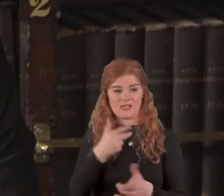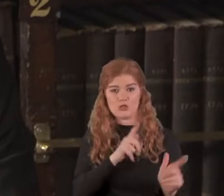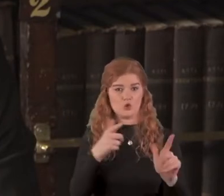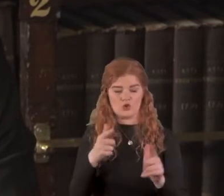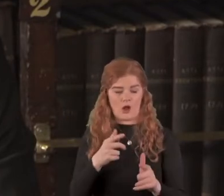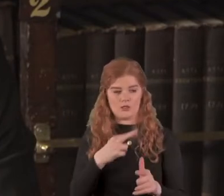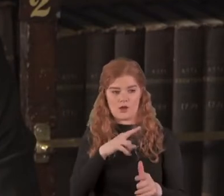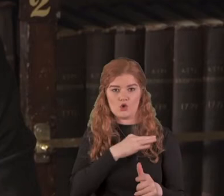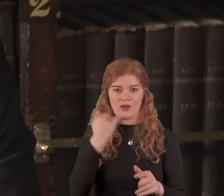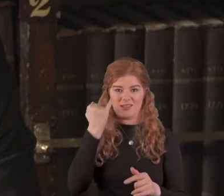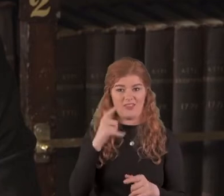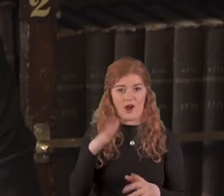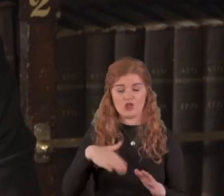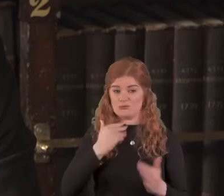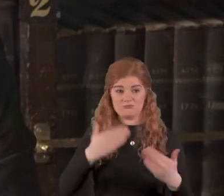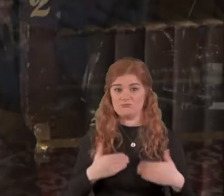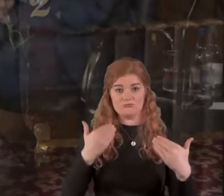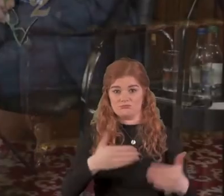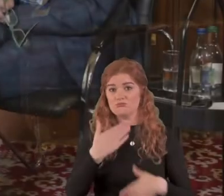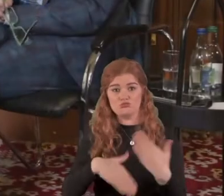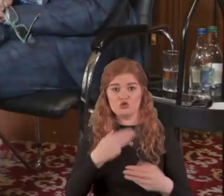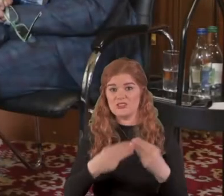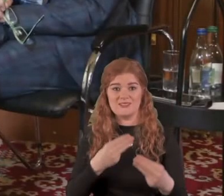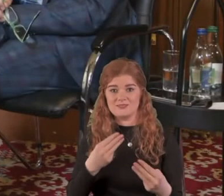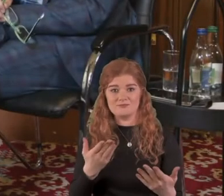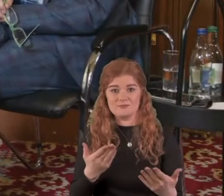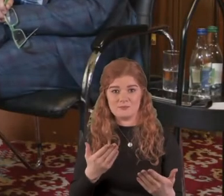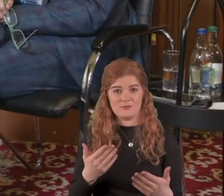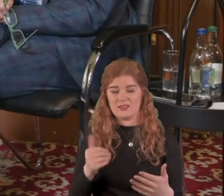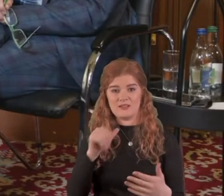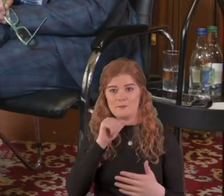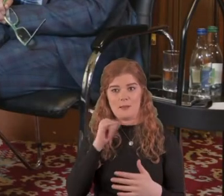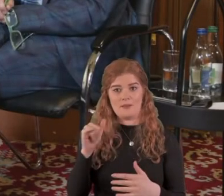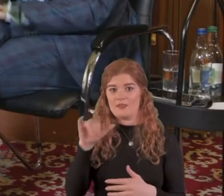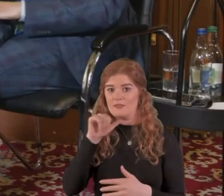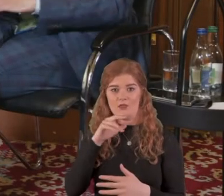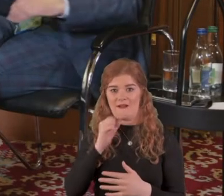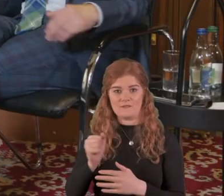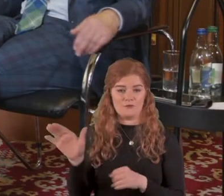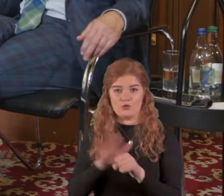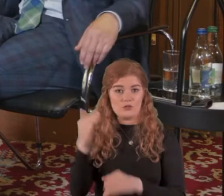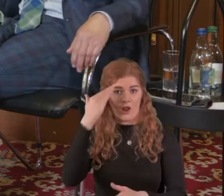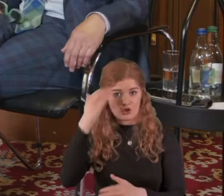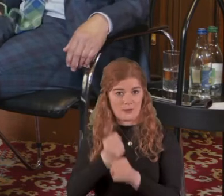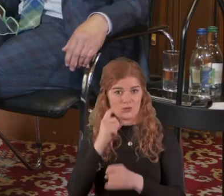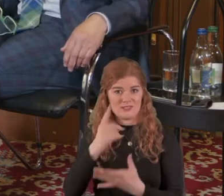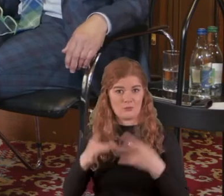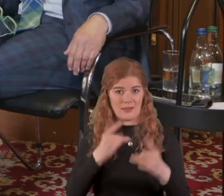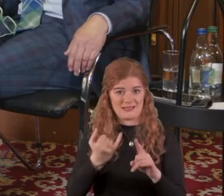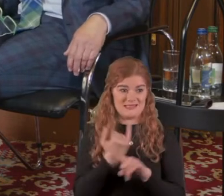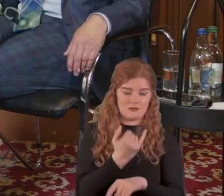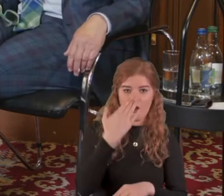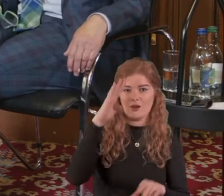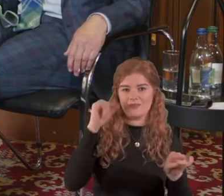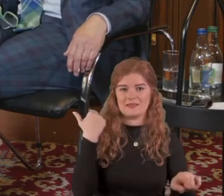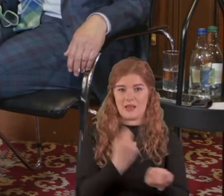ahead from the documents I remember seeing without his direct knowledge. That it was decisions that were made on the ground in Ireland.